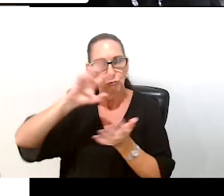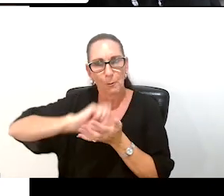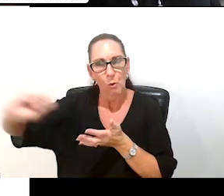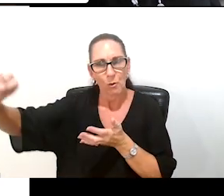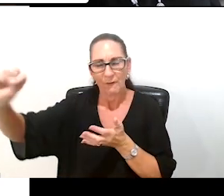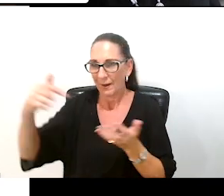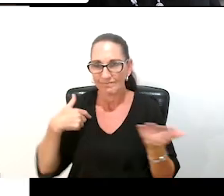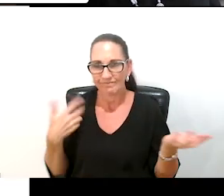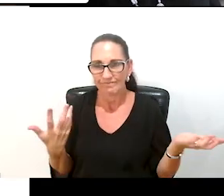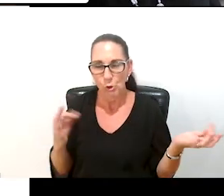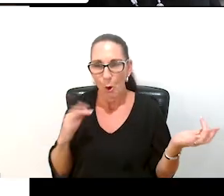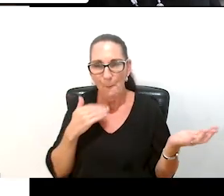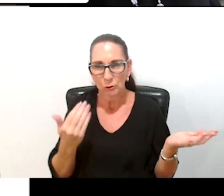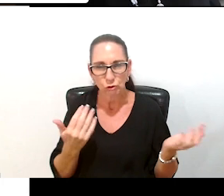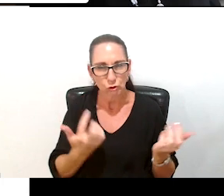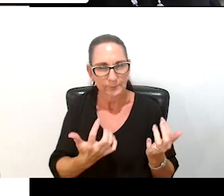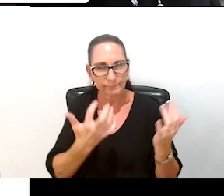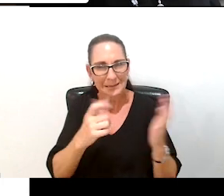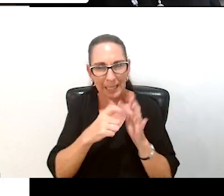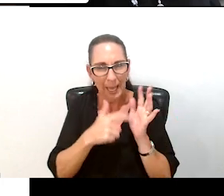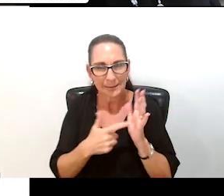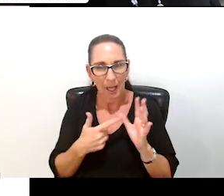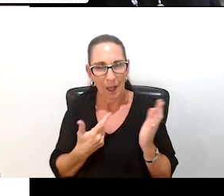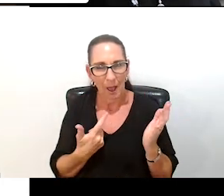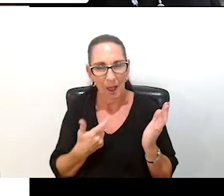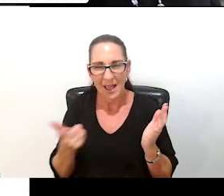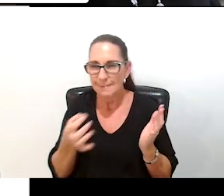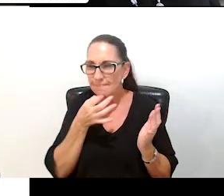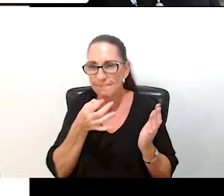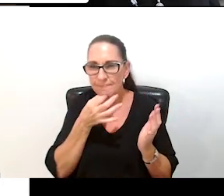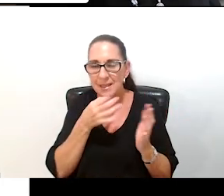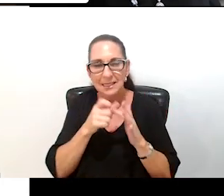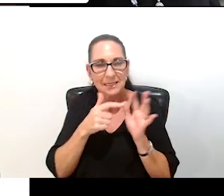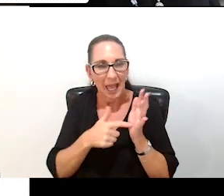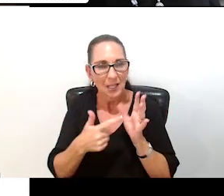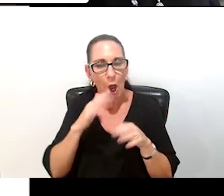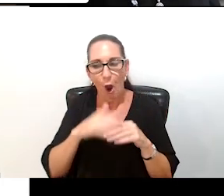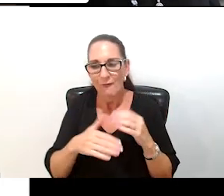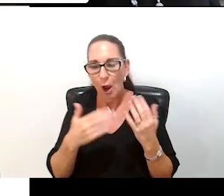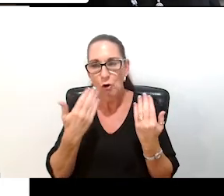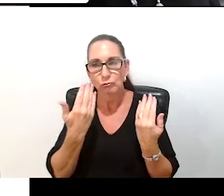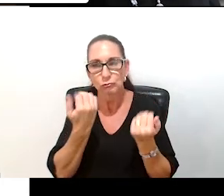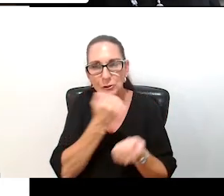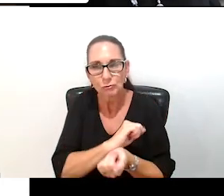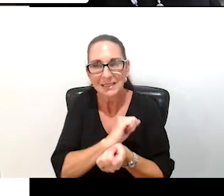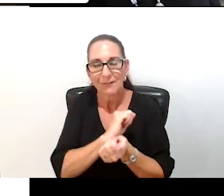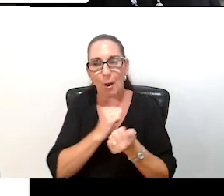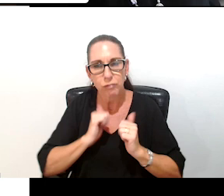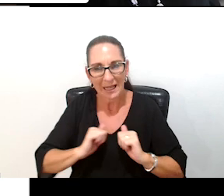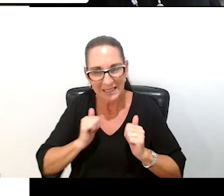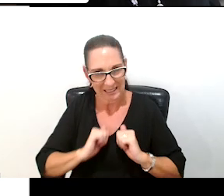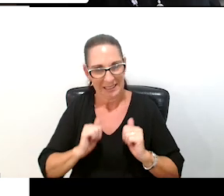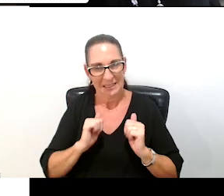that. There's little data on the use of restrictive practices such as seclusion and physical or chemical restraints.